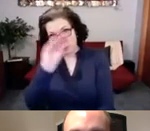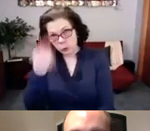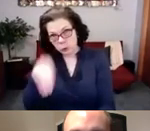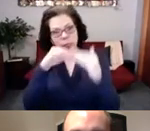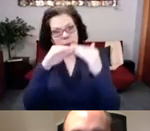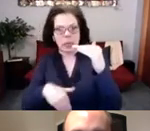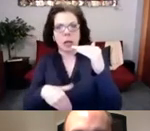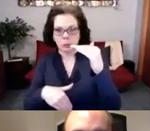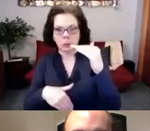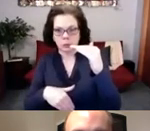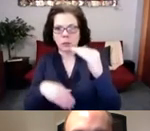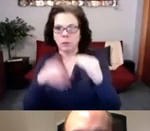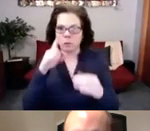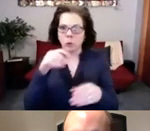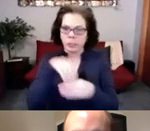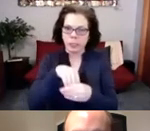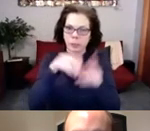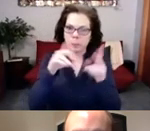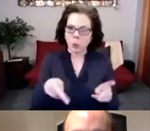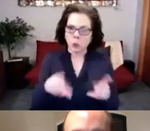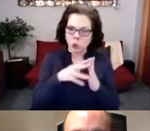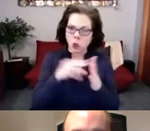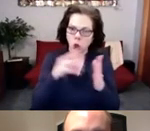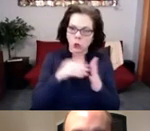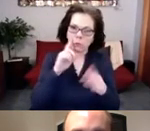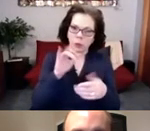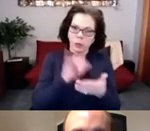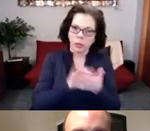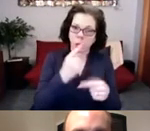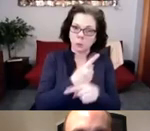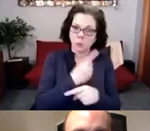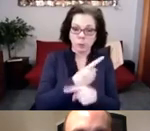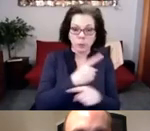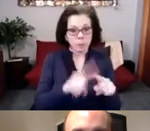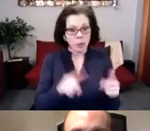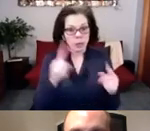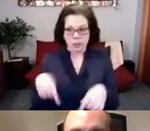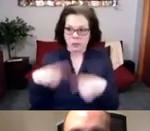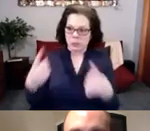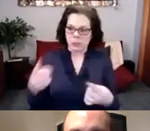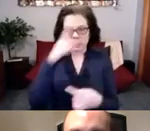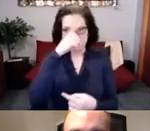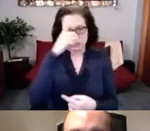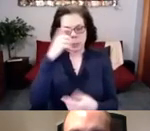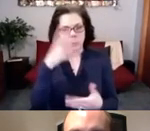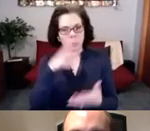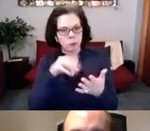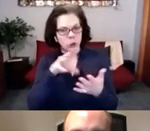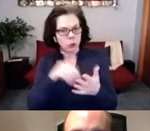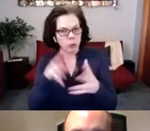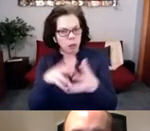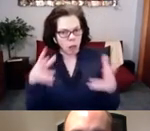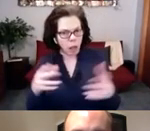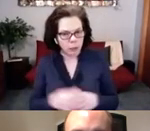whether in-person learning or remote learning was appropriate. Well, we've learned a lot since the summer. And what we've learned is that there